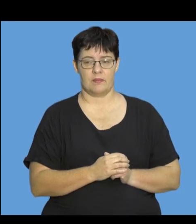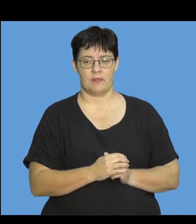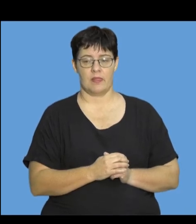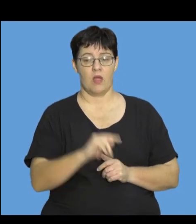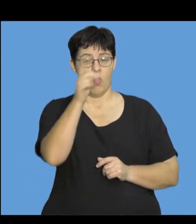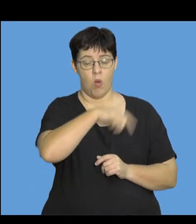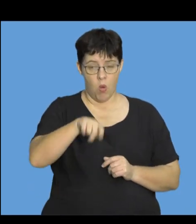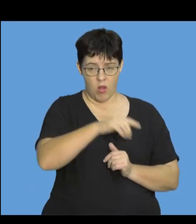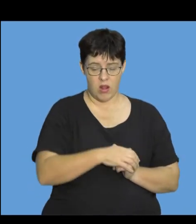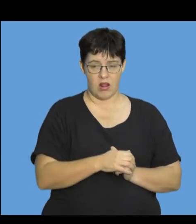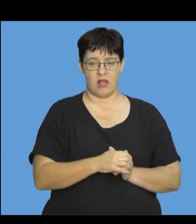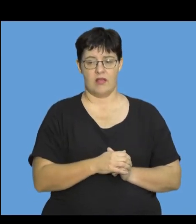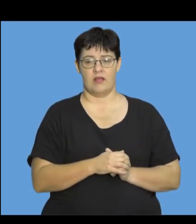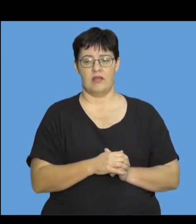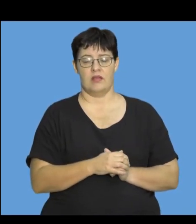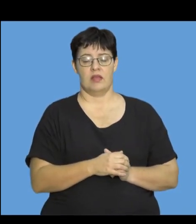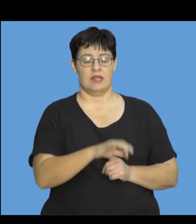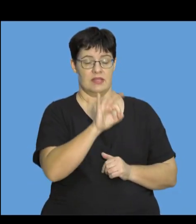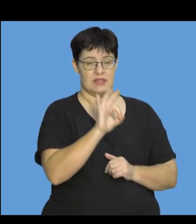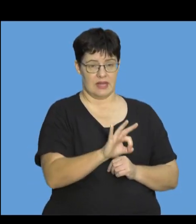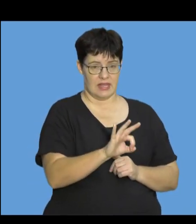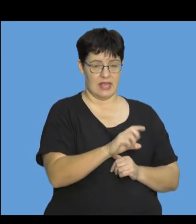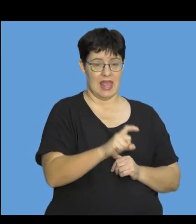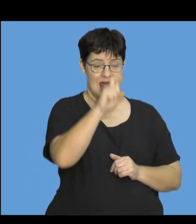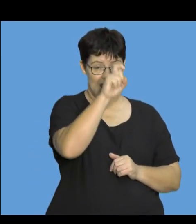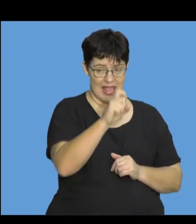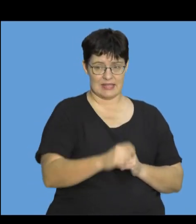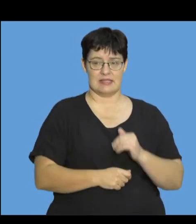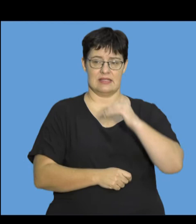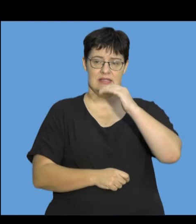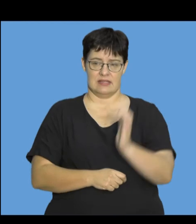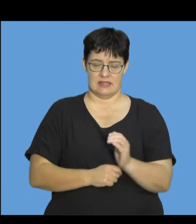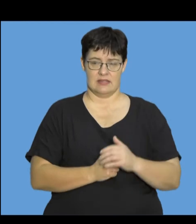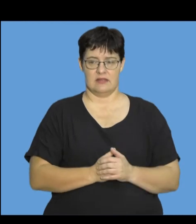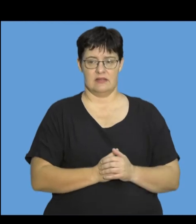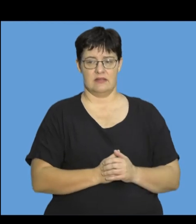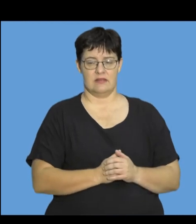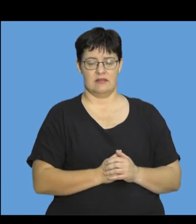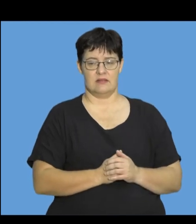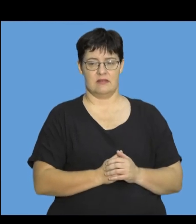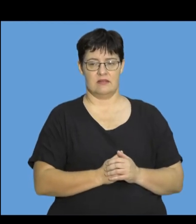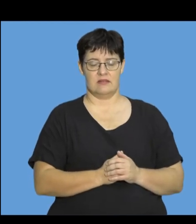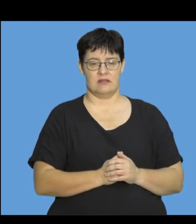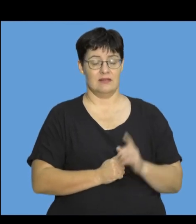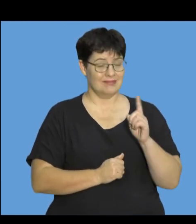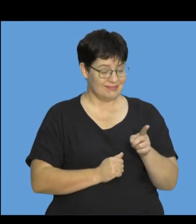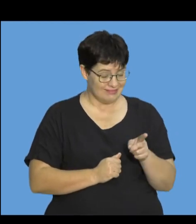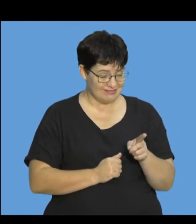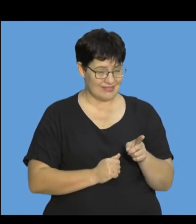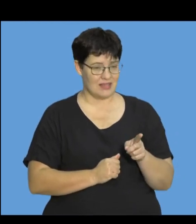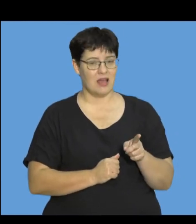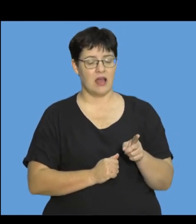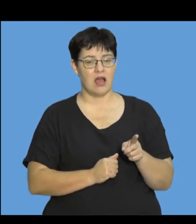And all of this will be divided by 3 to the exponent of x. You open the bracket. Now this is